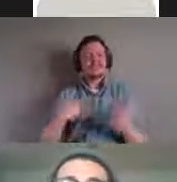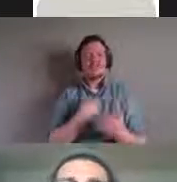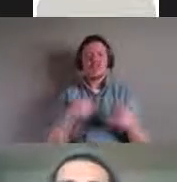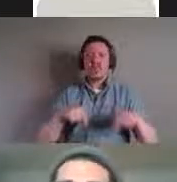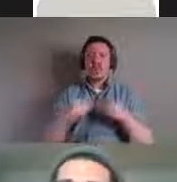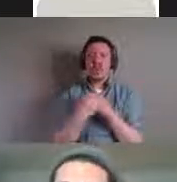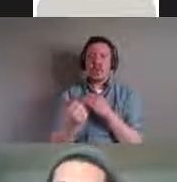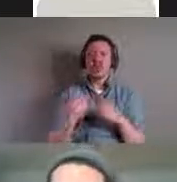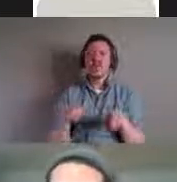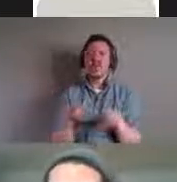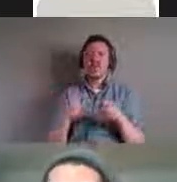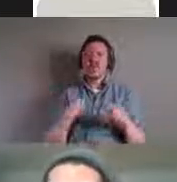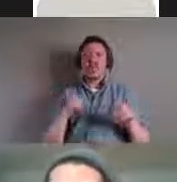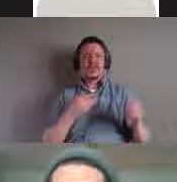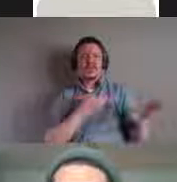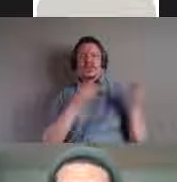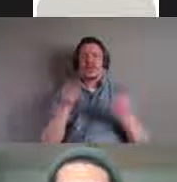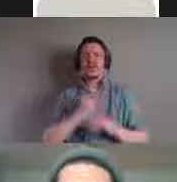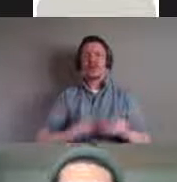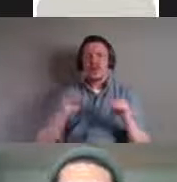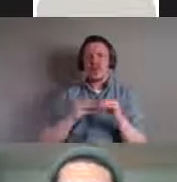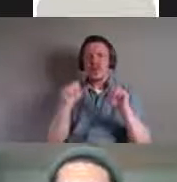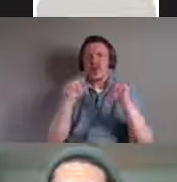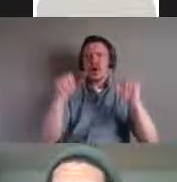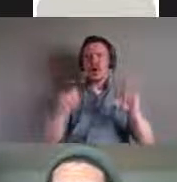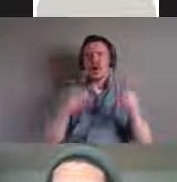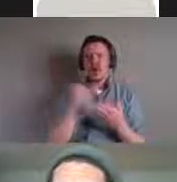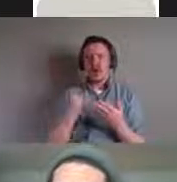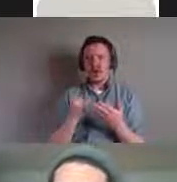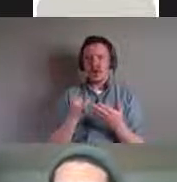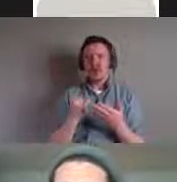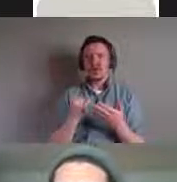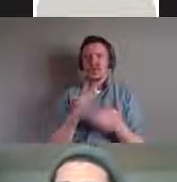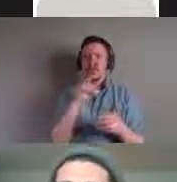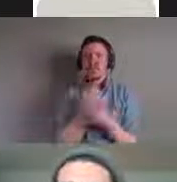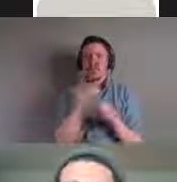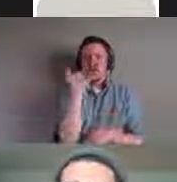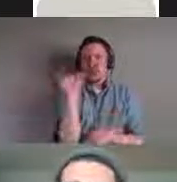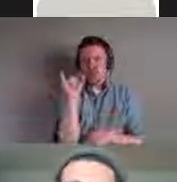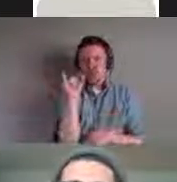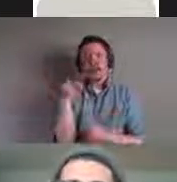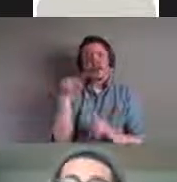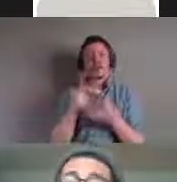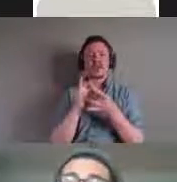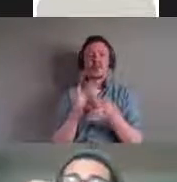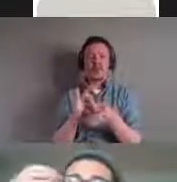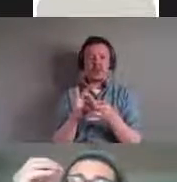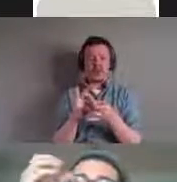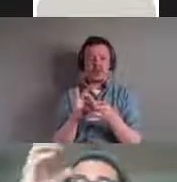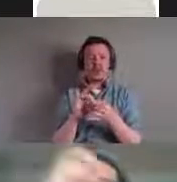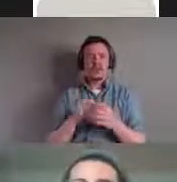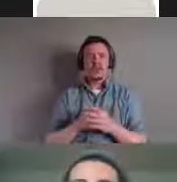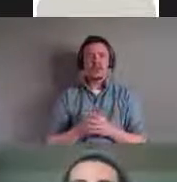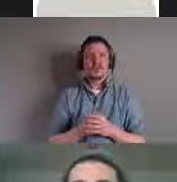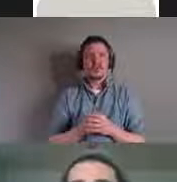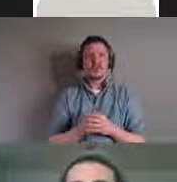but I wanted to bring in just more architectural drawings of what this looks like, especially in relation to where